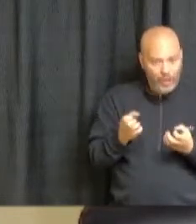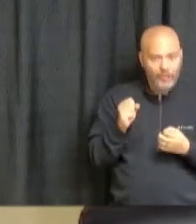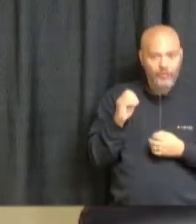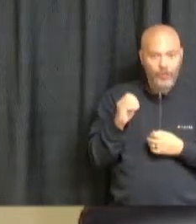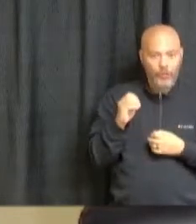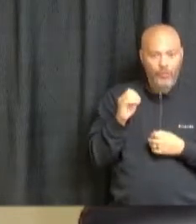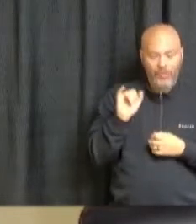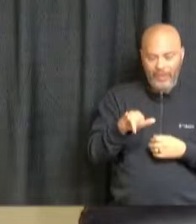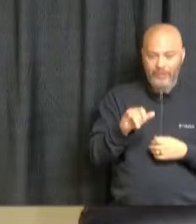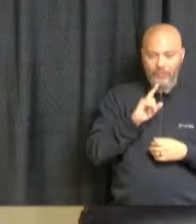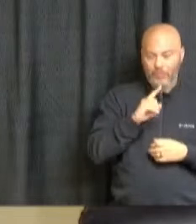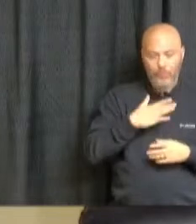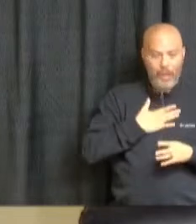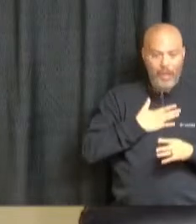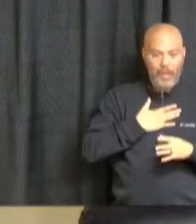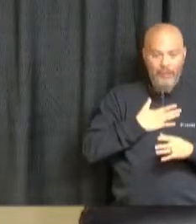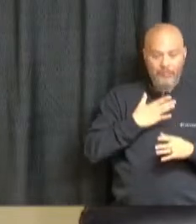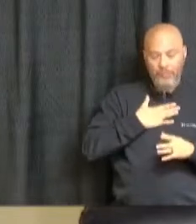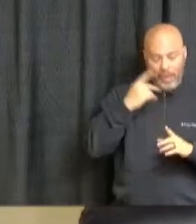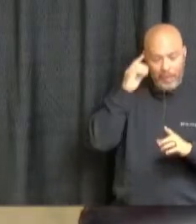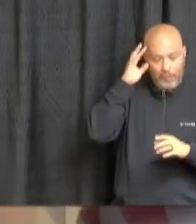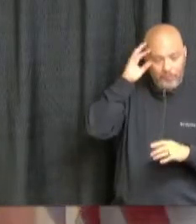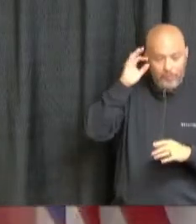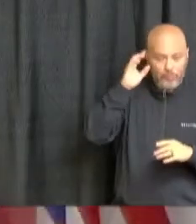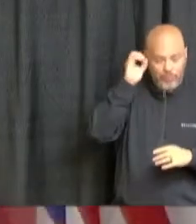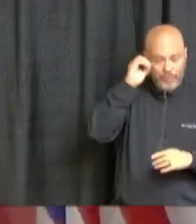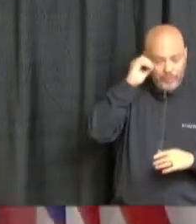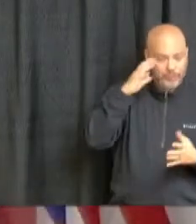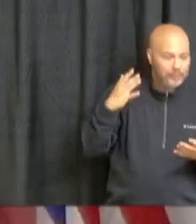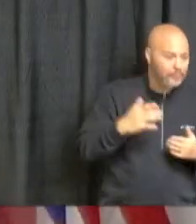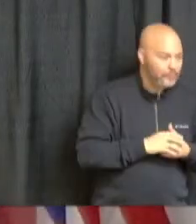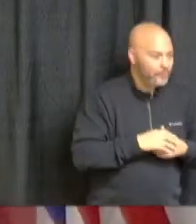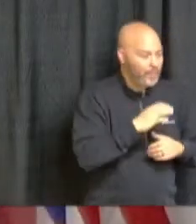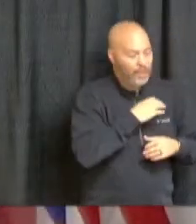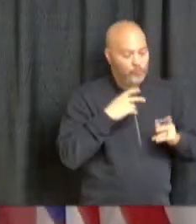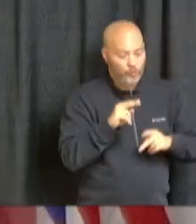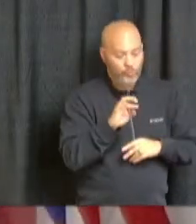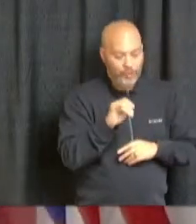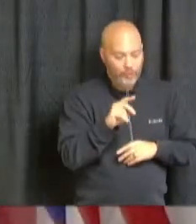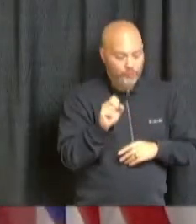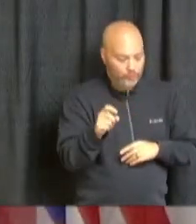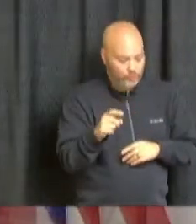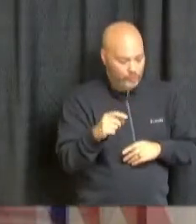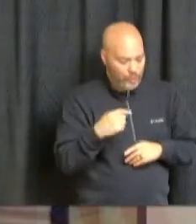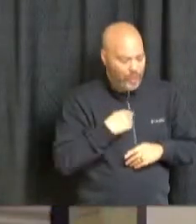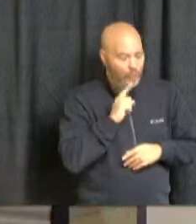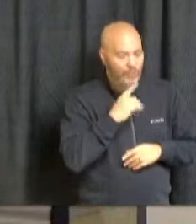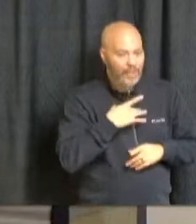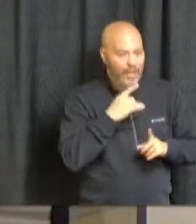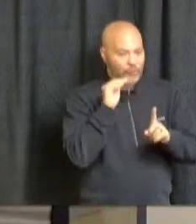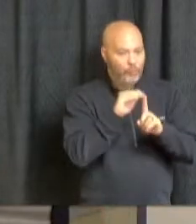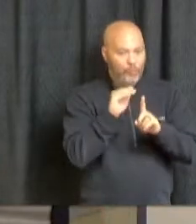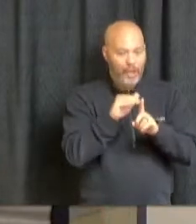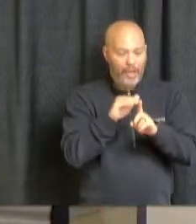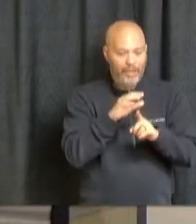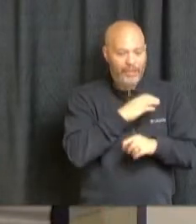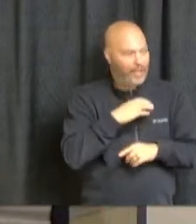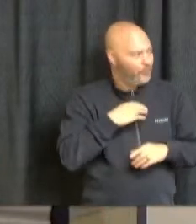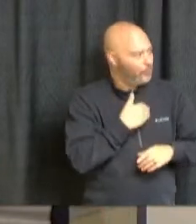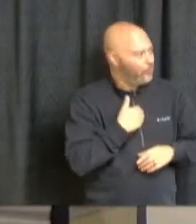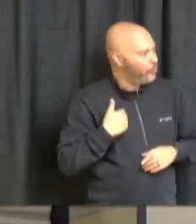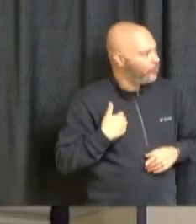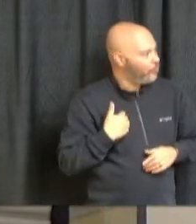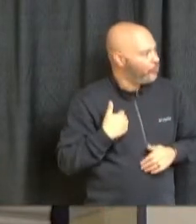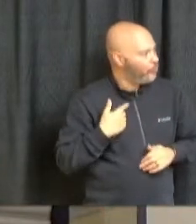so that's my piece. Thank you. Councilperson Reynolds, you're recognized. I'd just like to remind the council members